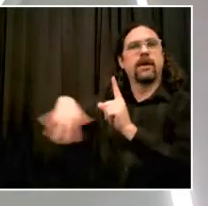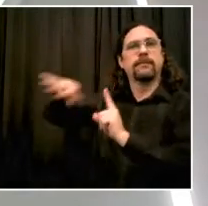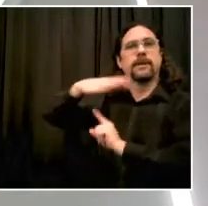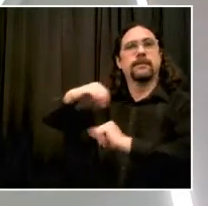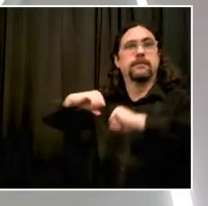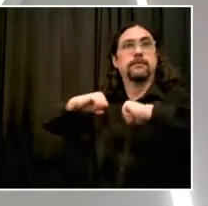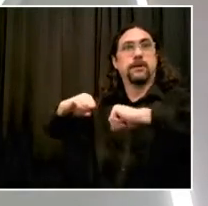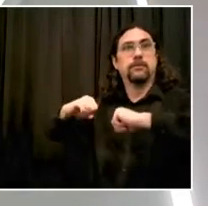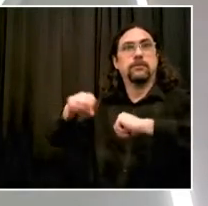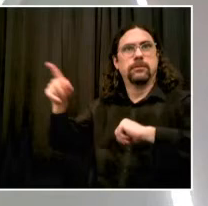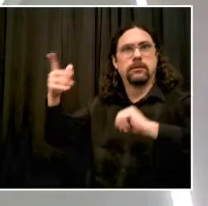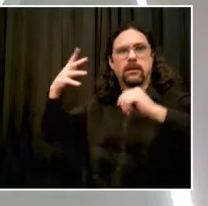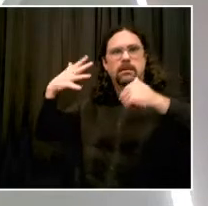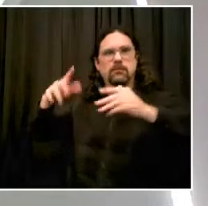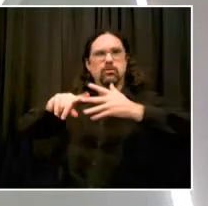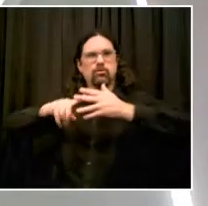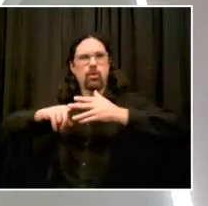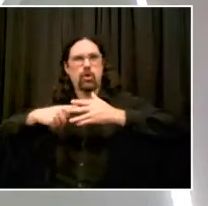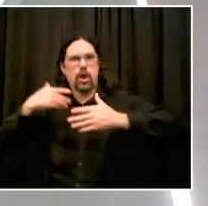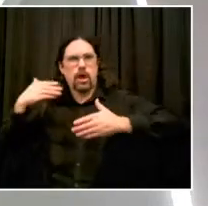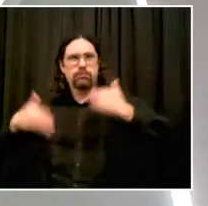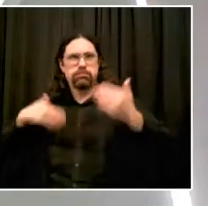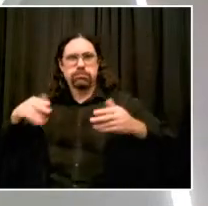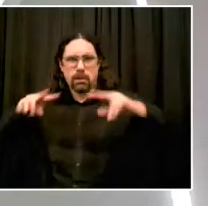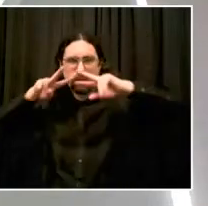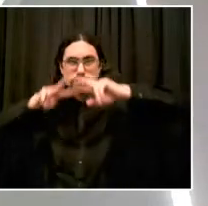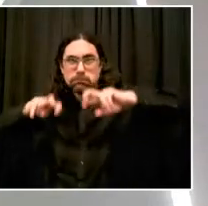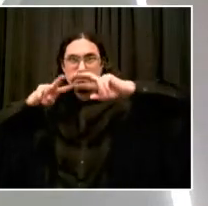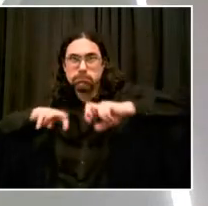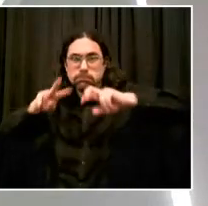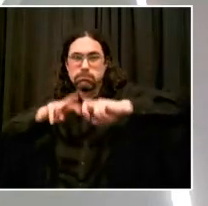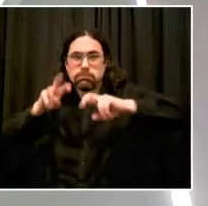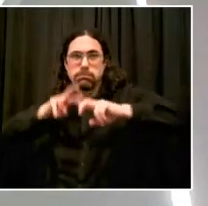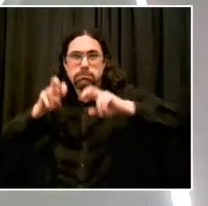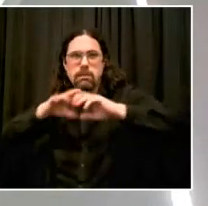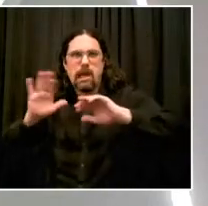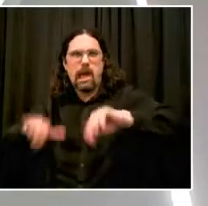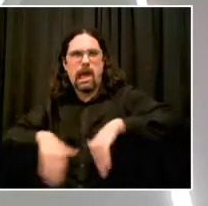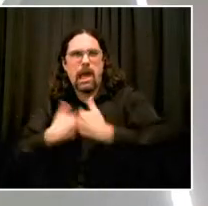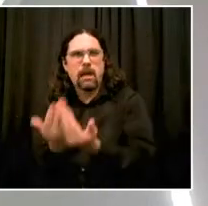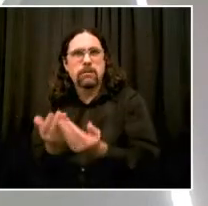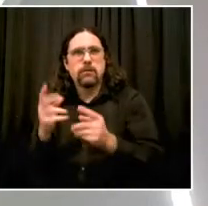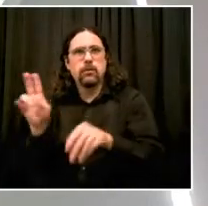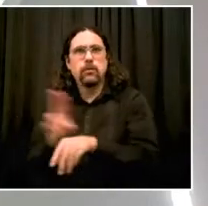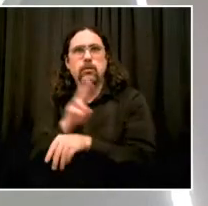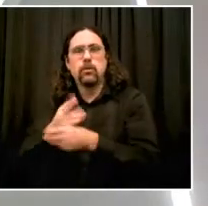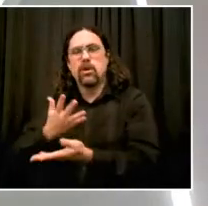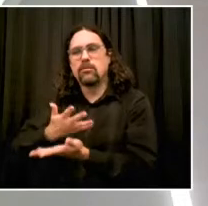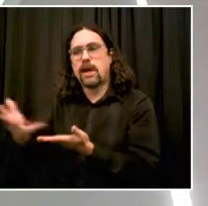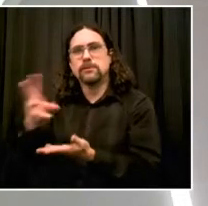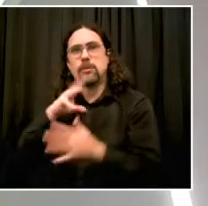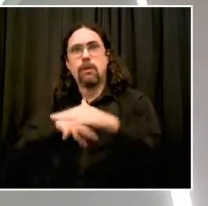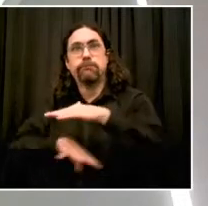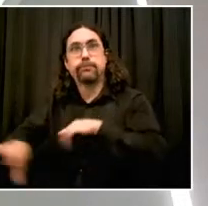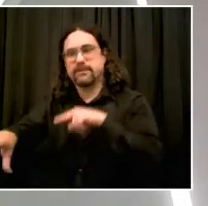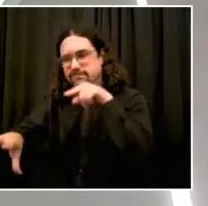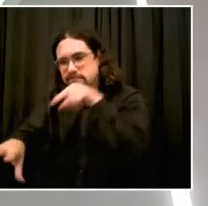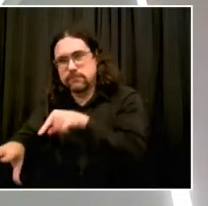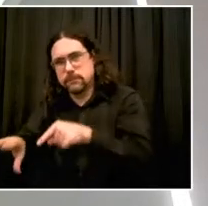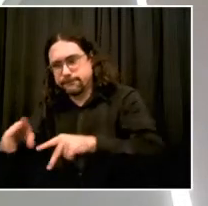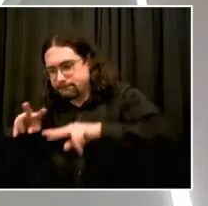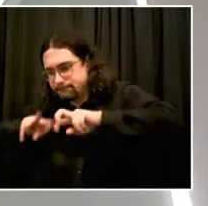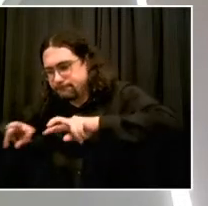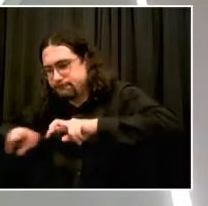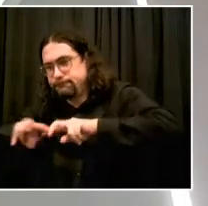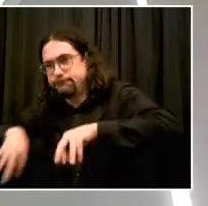of these studies are what we call retrospective. They're looking back in time to compare what was found in sewage to what